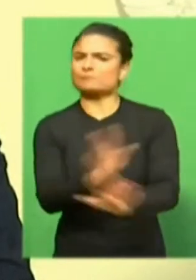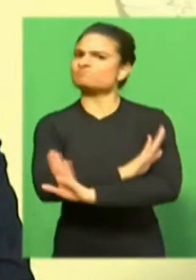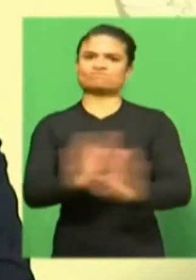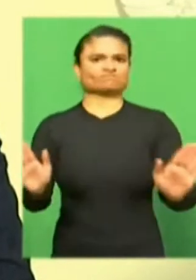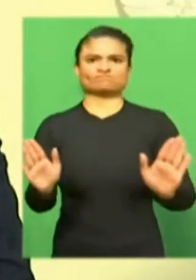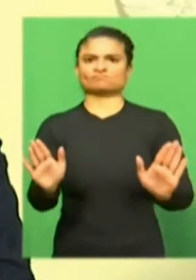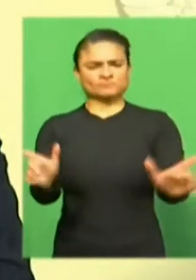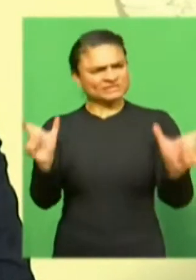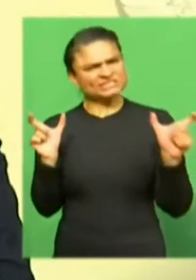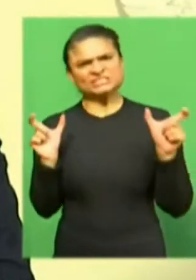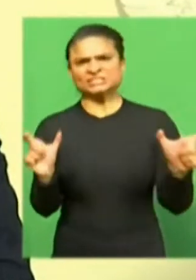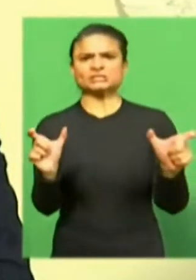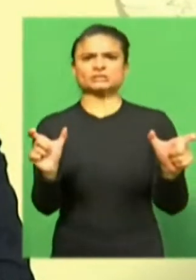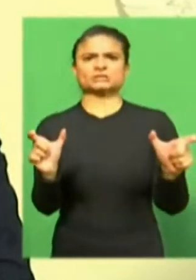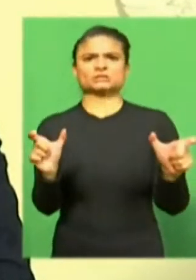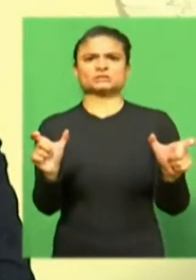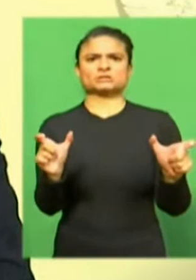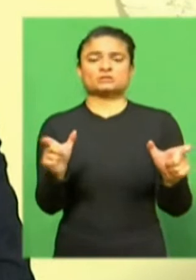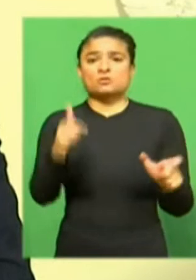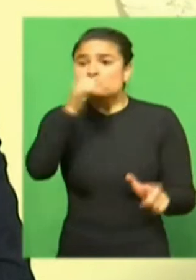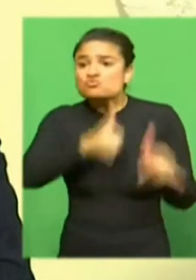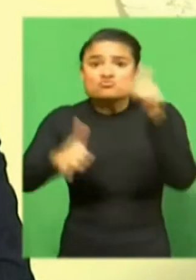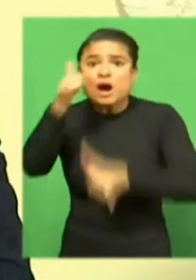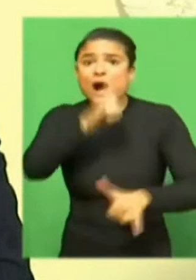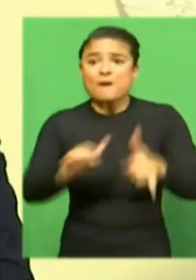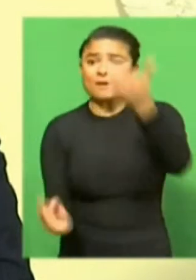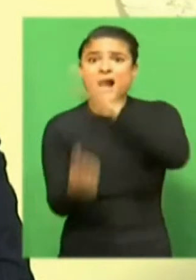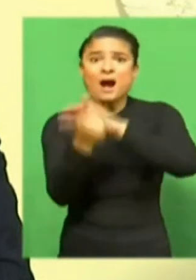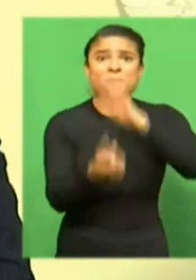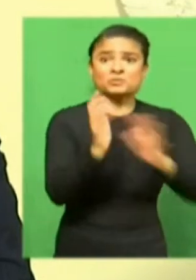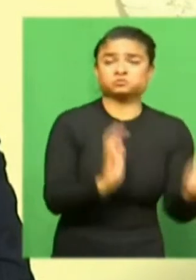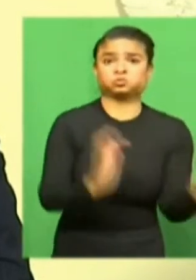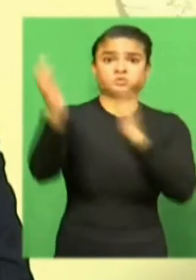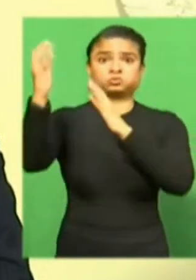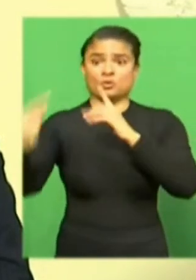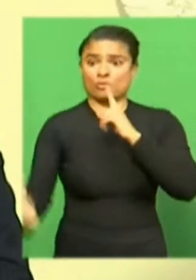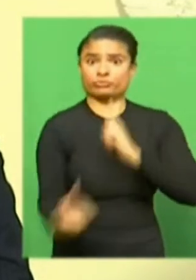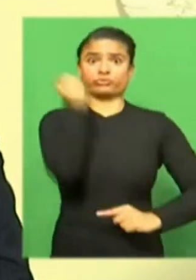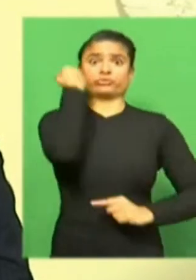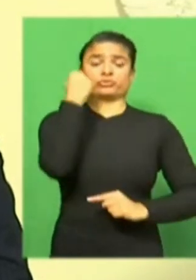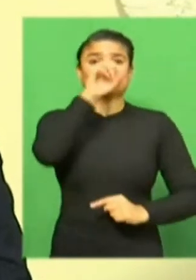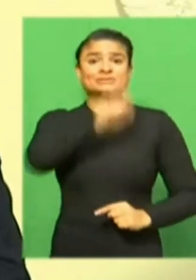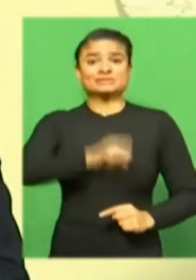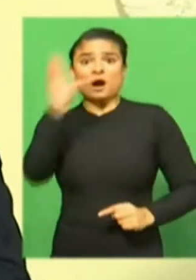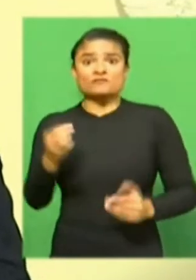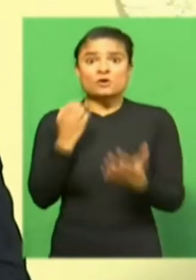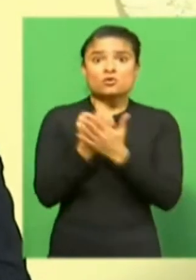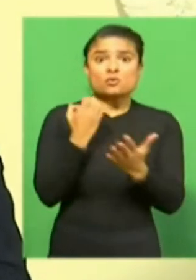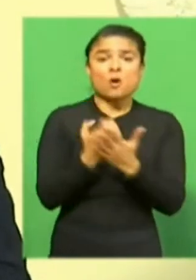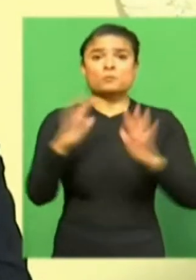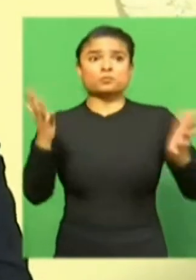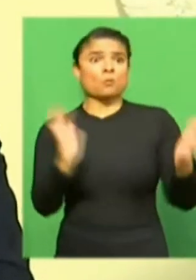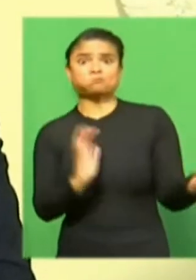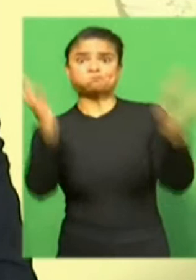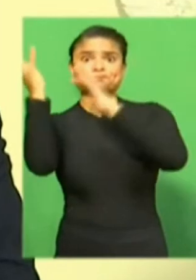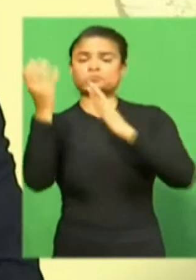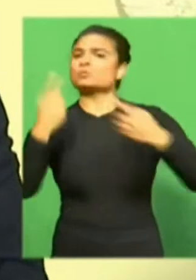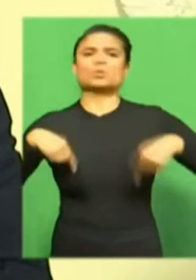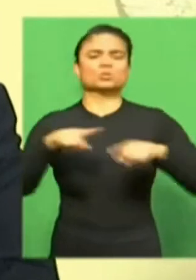by criminal groups as businesses start to rebuild, especially in